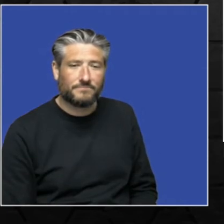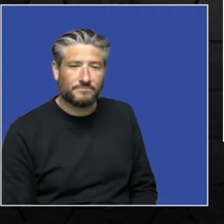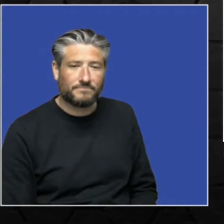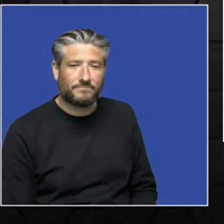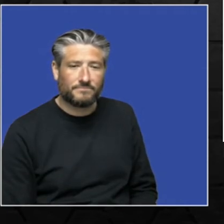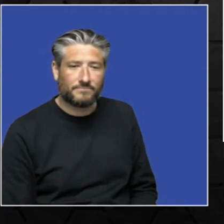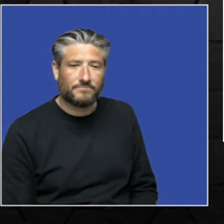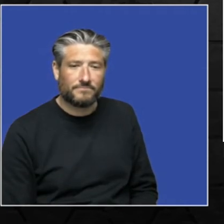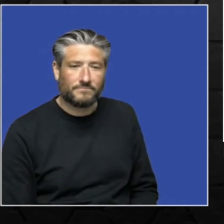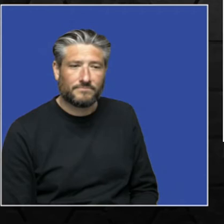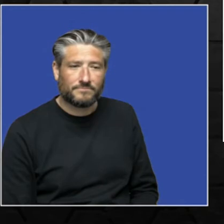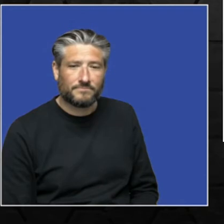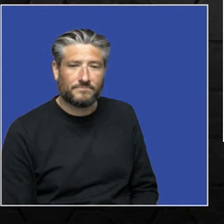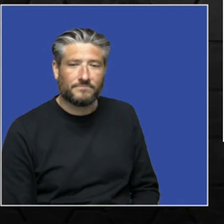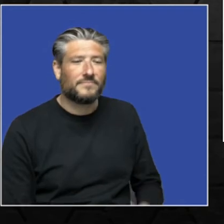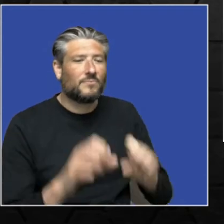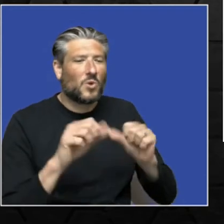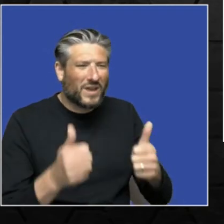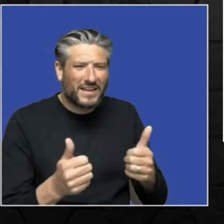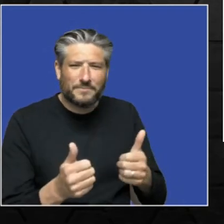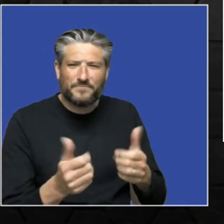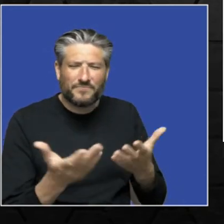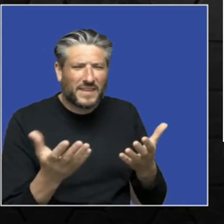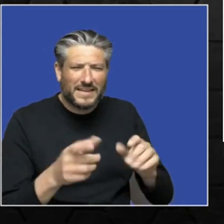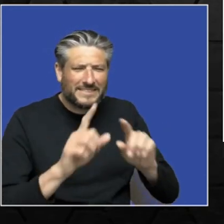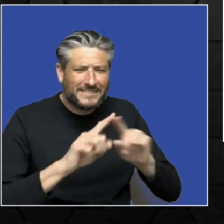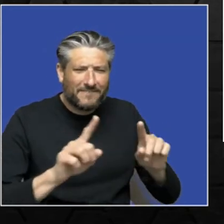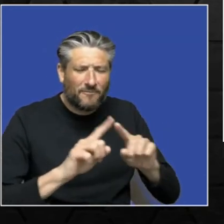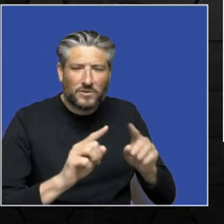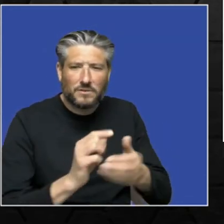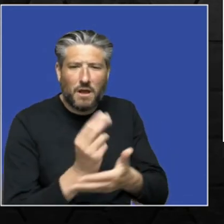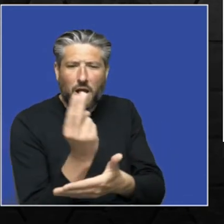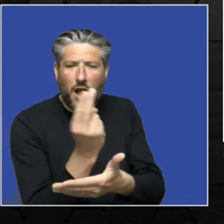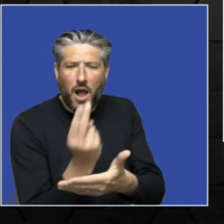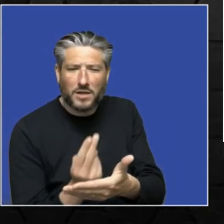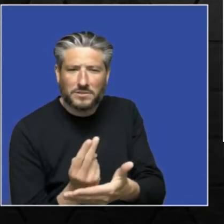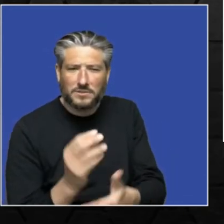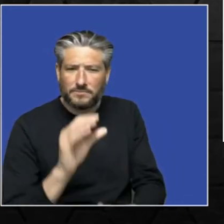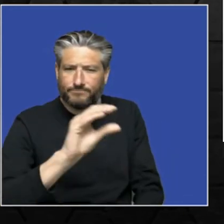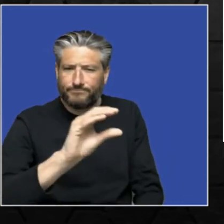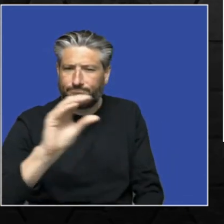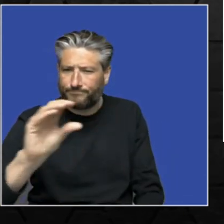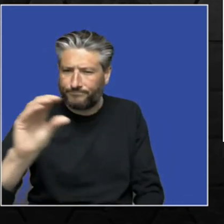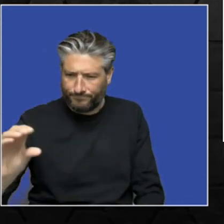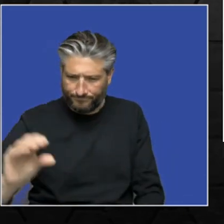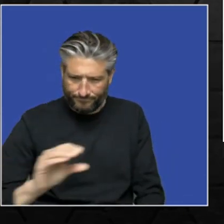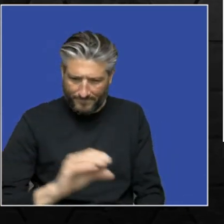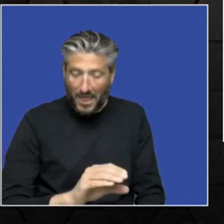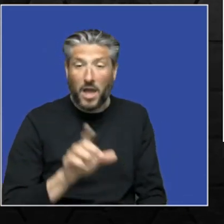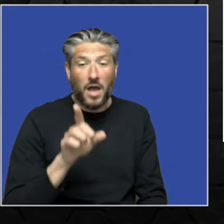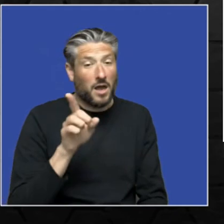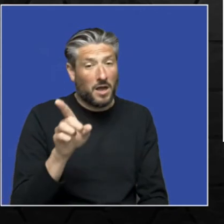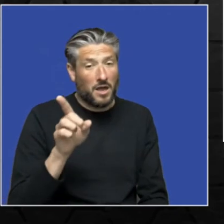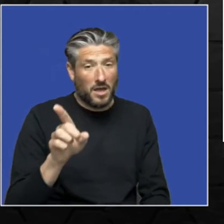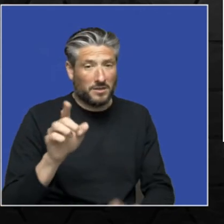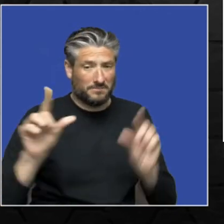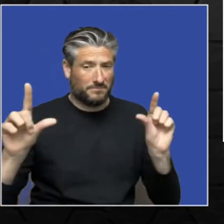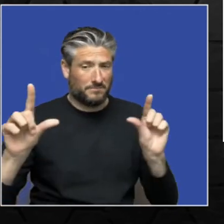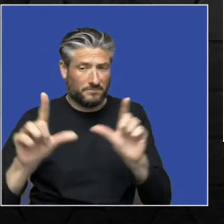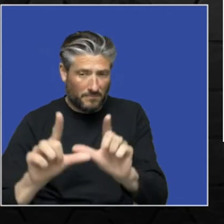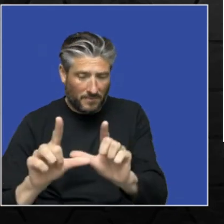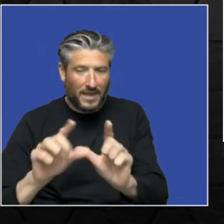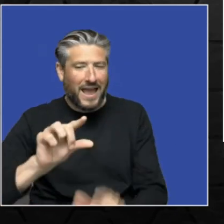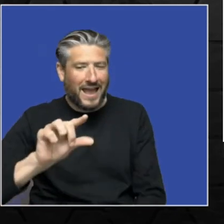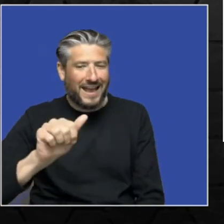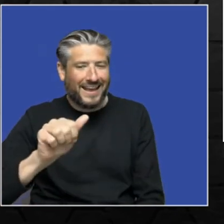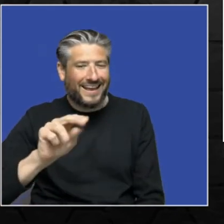right? So whatever the GAN was generated, it I'm trying to map the space between my GAN